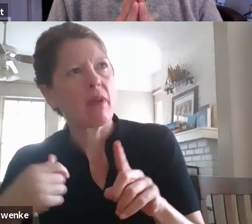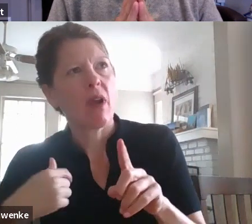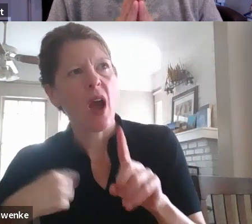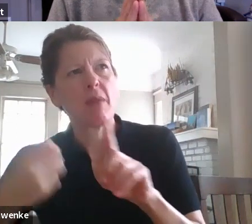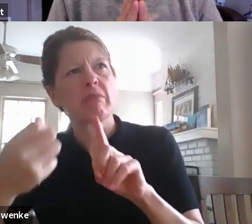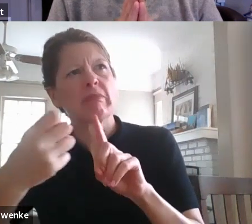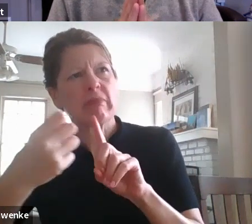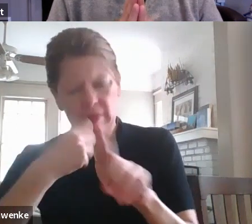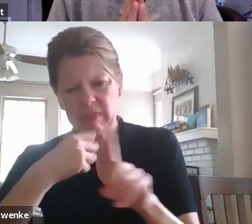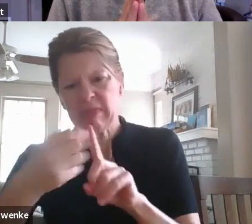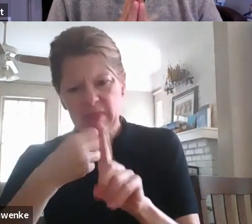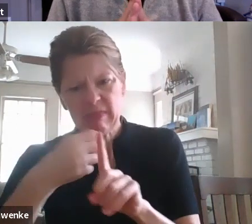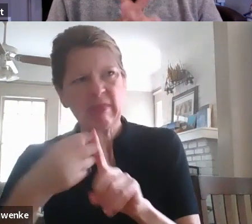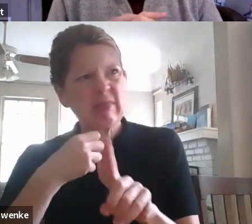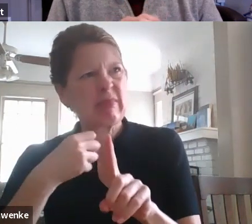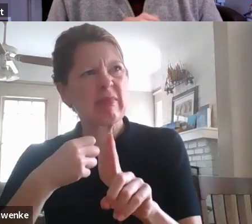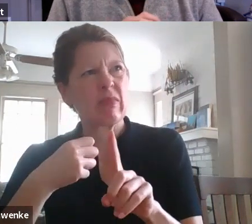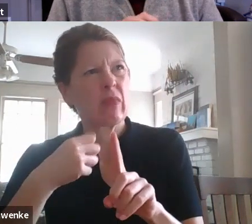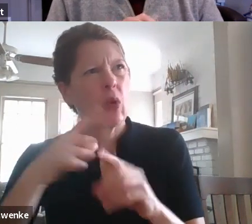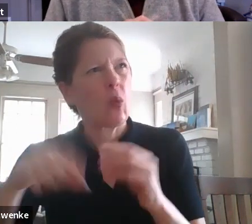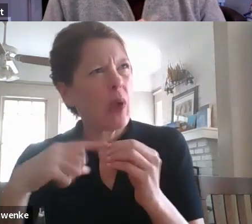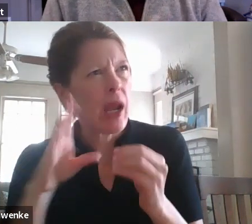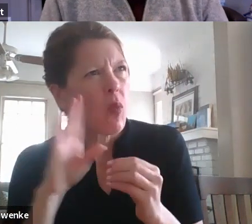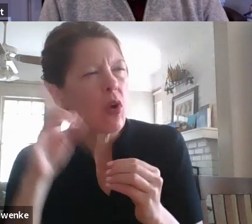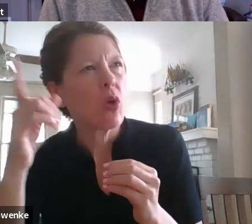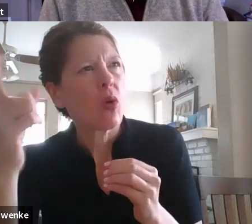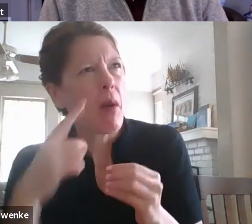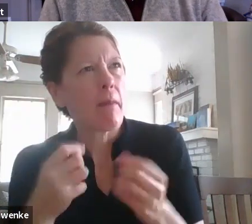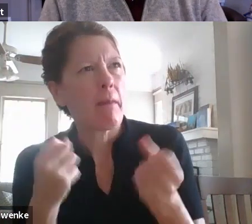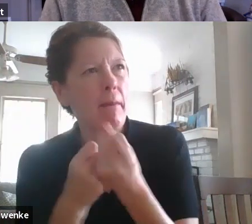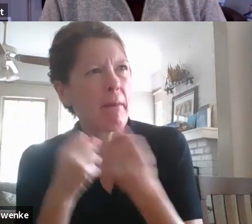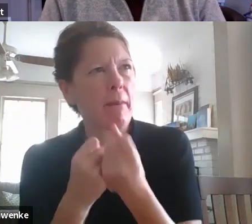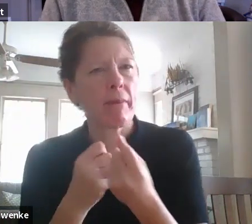The proud have dug pits for me. They do not keep your law.